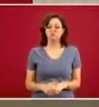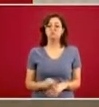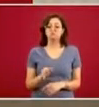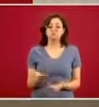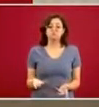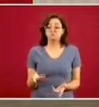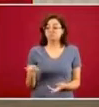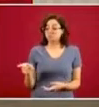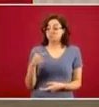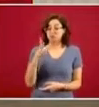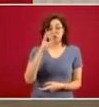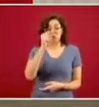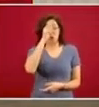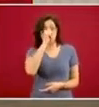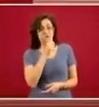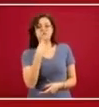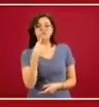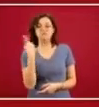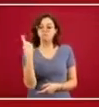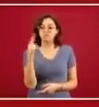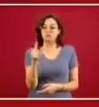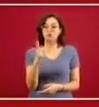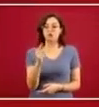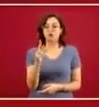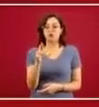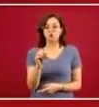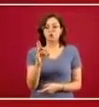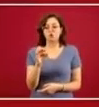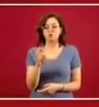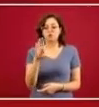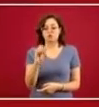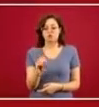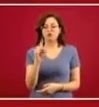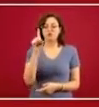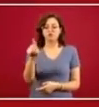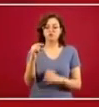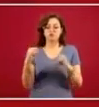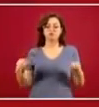They should not refuse any